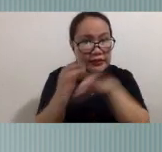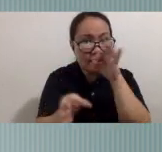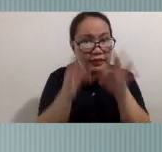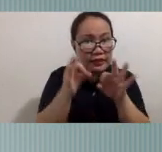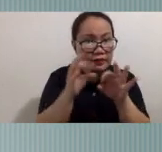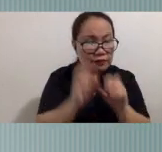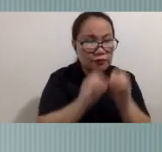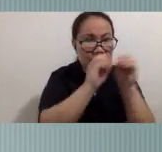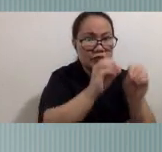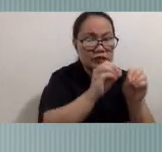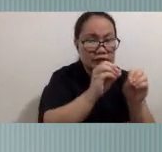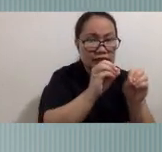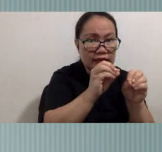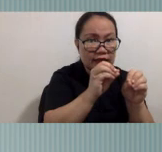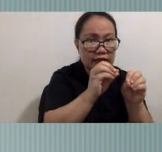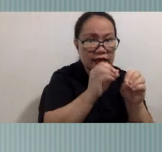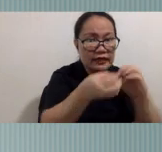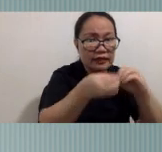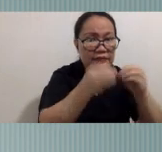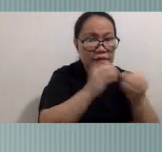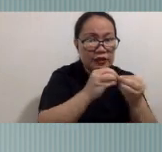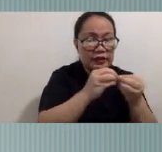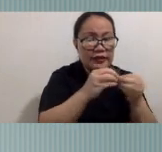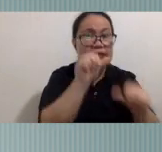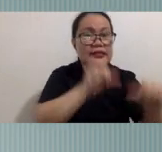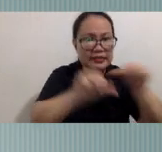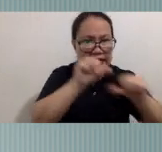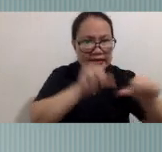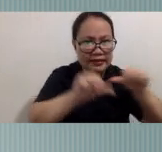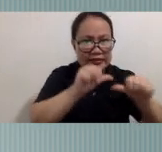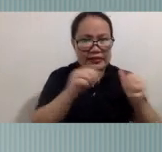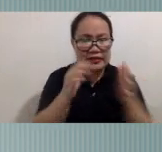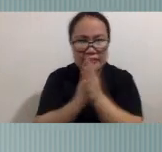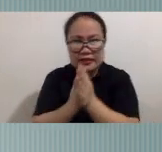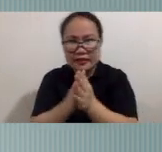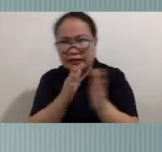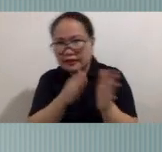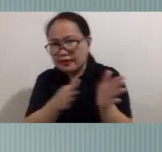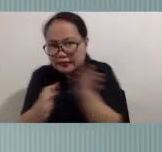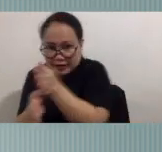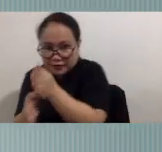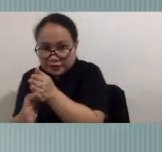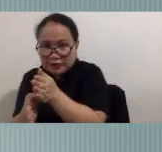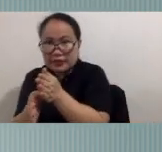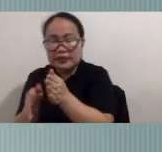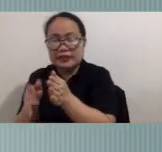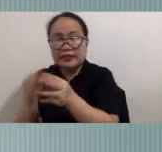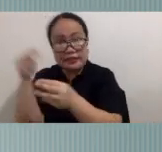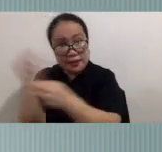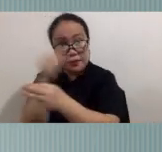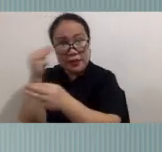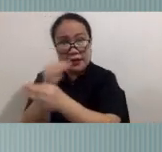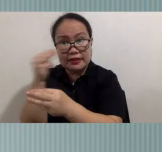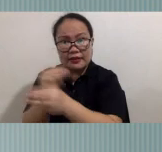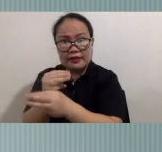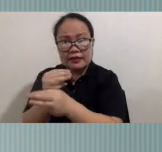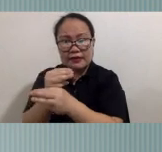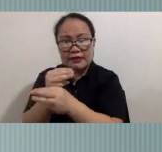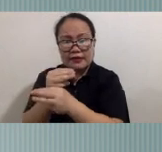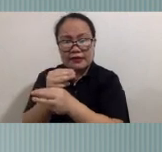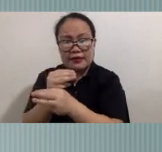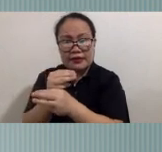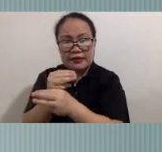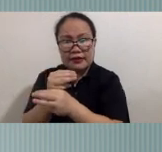So, remember ha, take note na ima-minus natin yung intersection kapag naglalagay tayo ng data doon